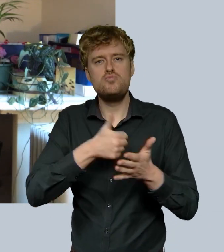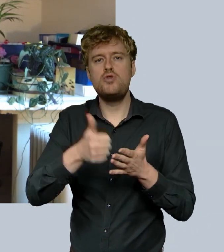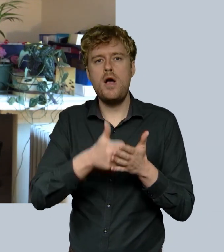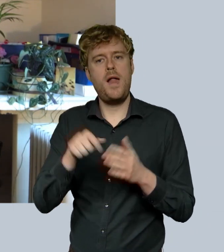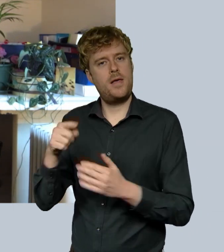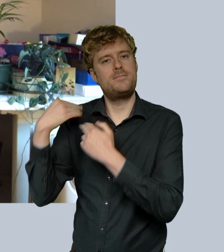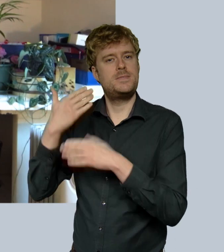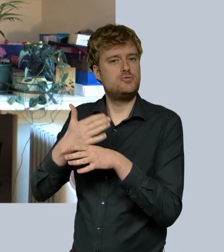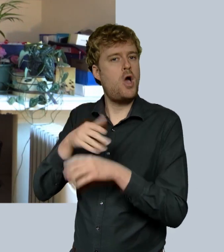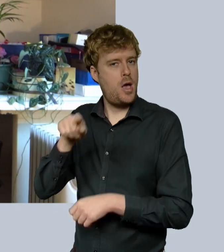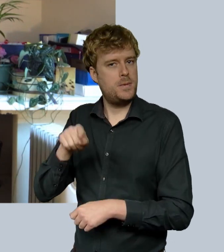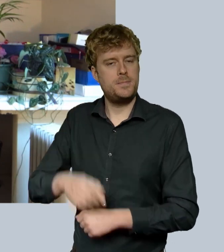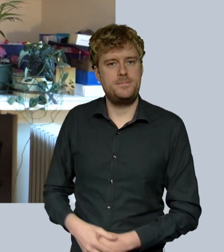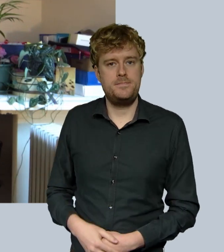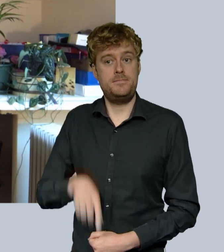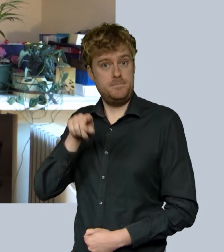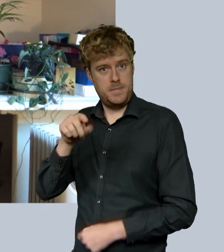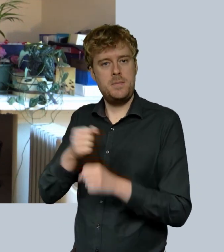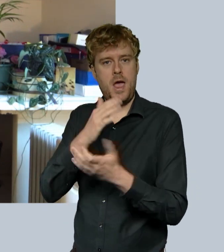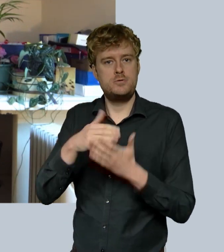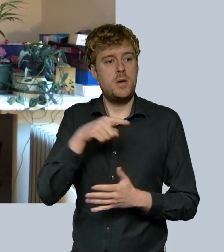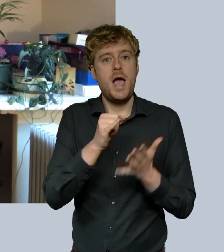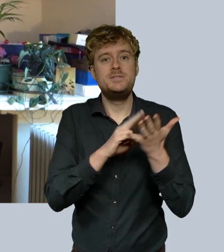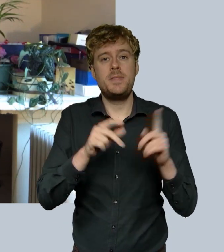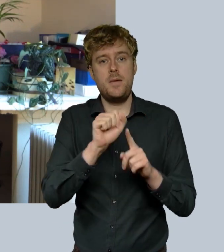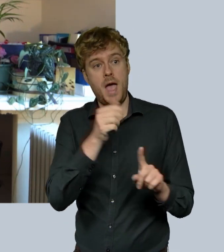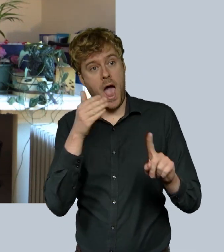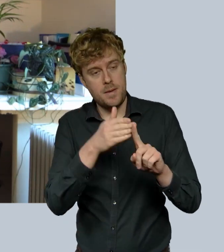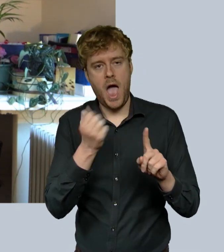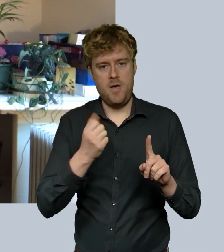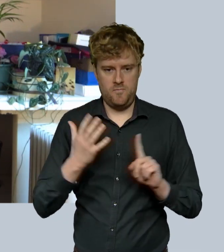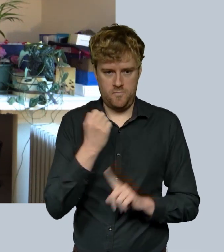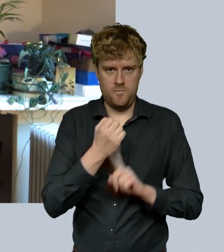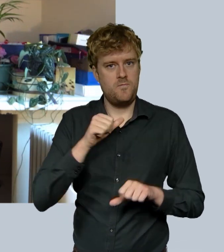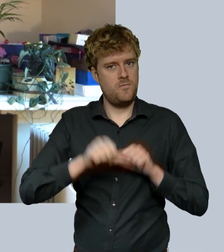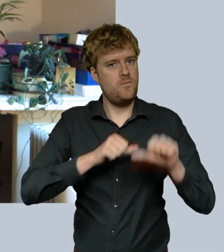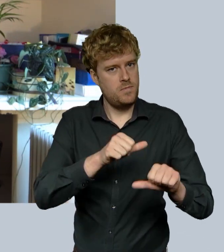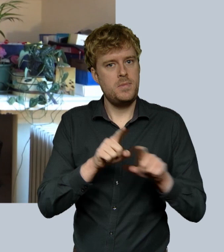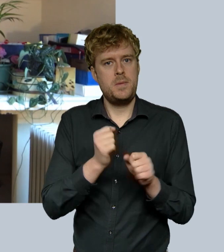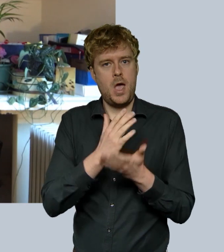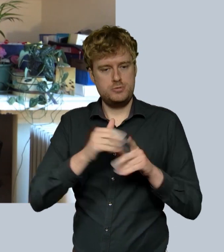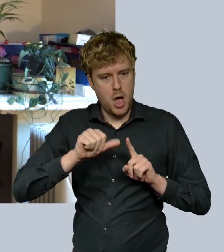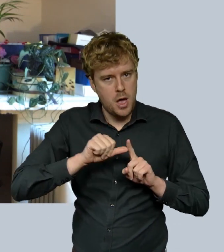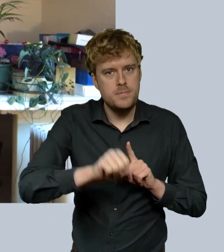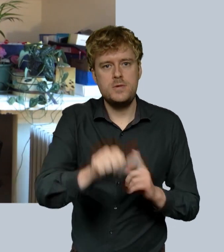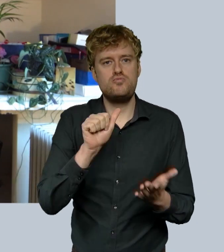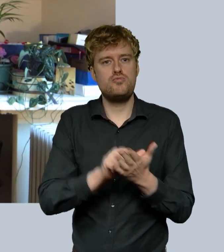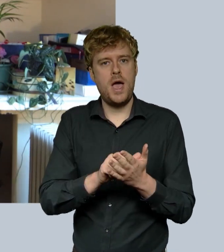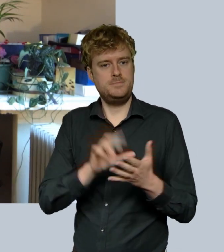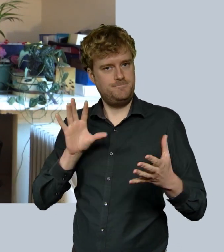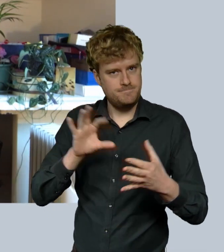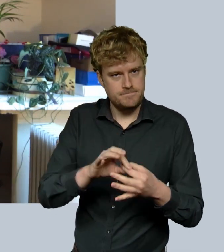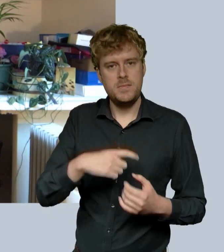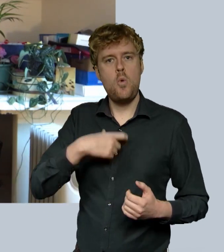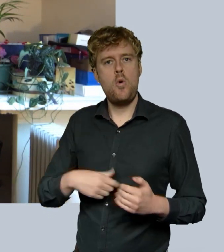The Leadership Panel will ensure that SNAP is implemented and developed using the principles of a human rights-based approach, as defined